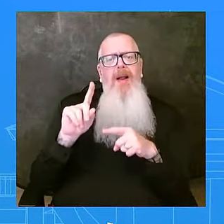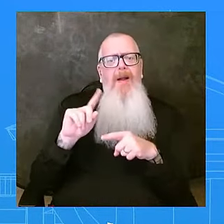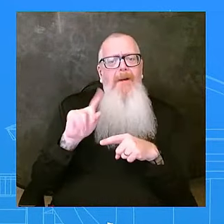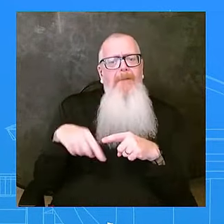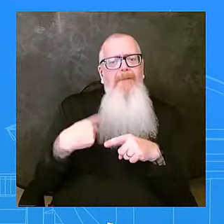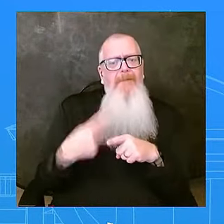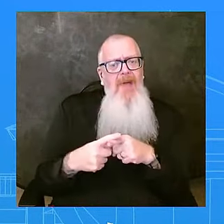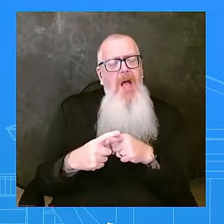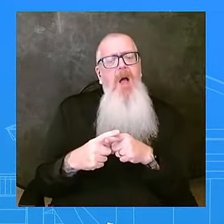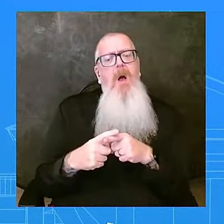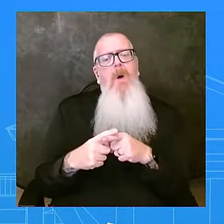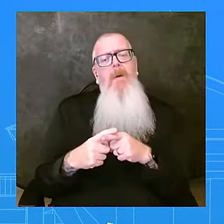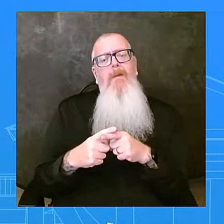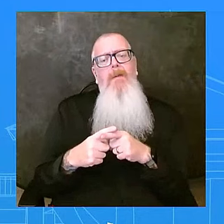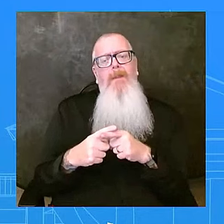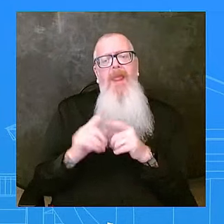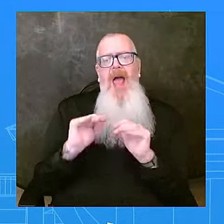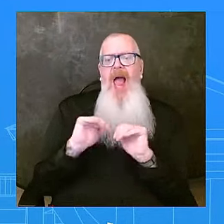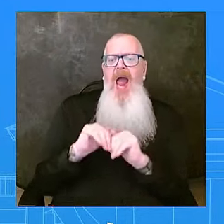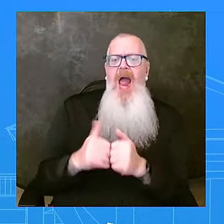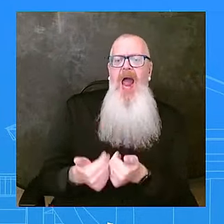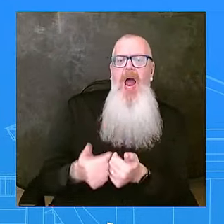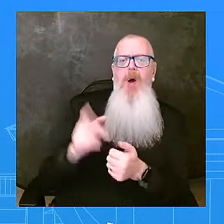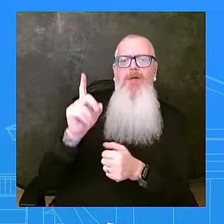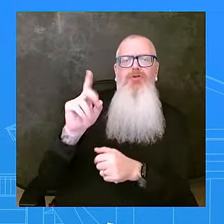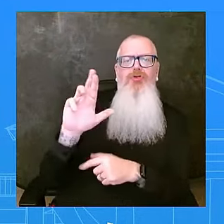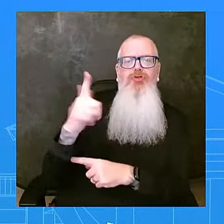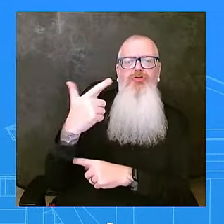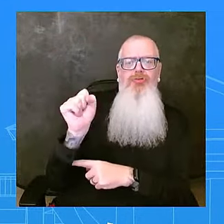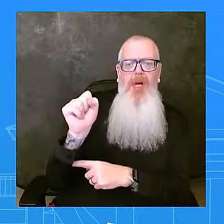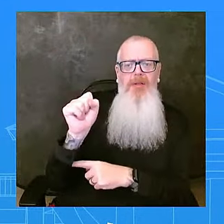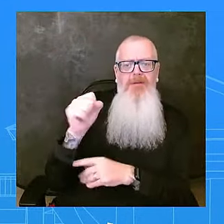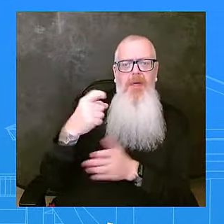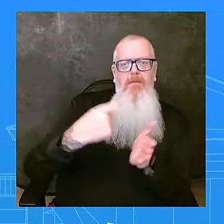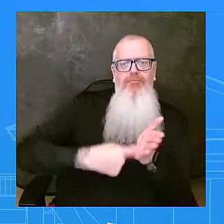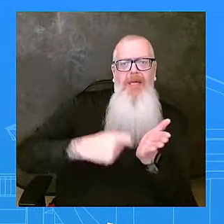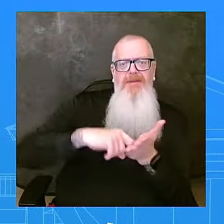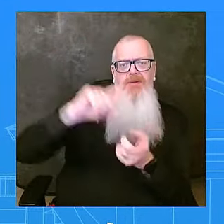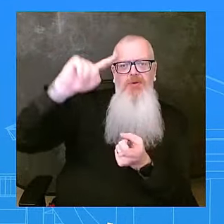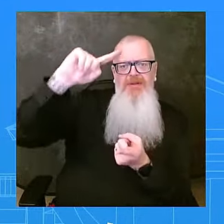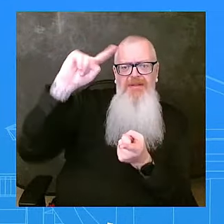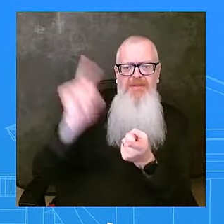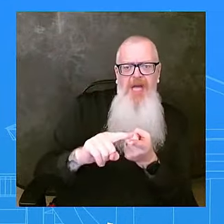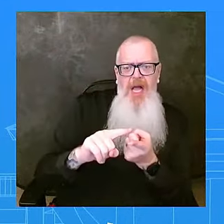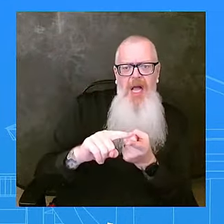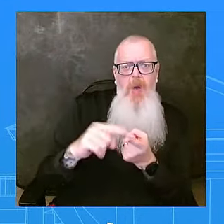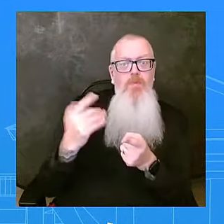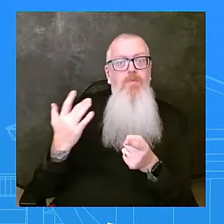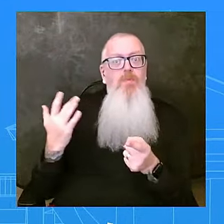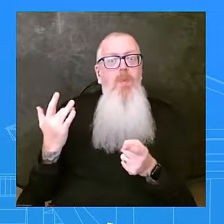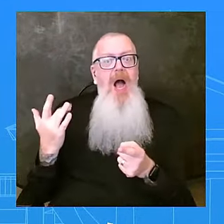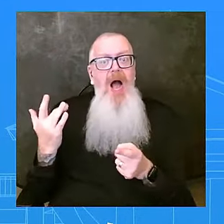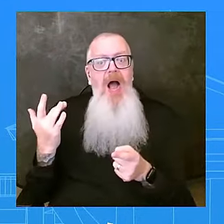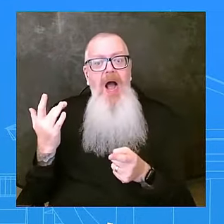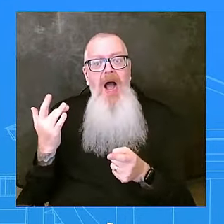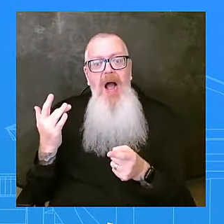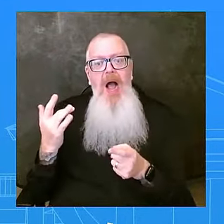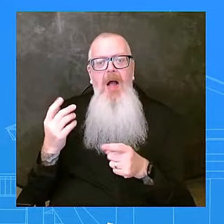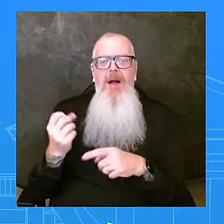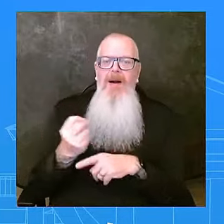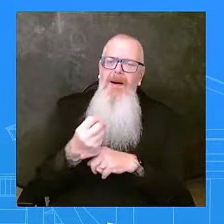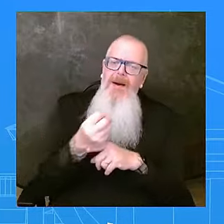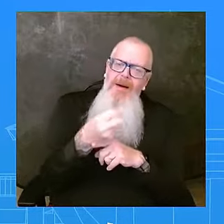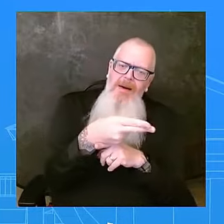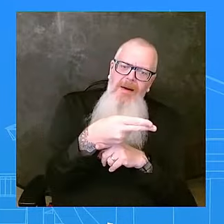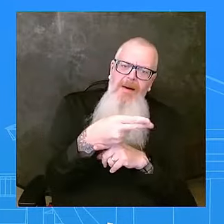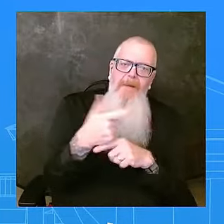how the drugs that are going to be lowered in cost because they were able to beat Big Pharma. And so now Medicare is able to do those